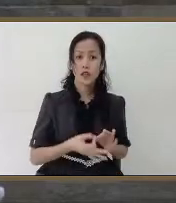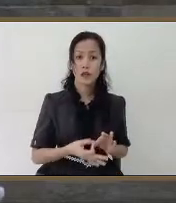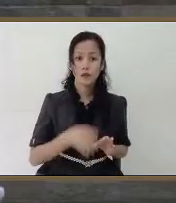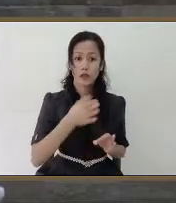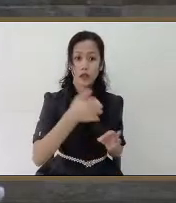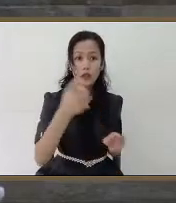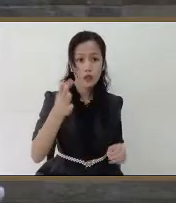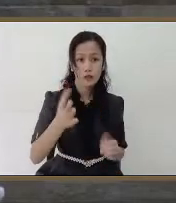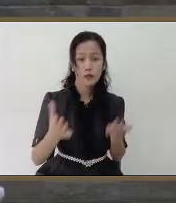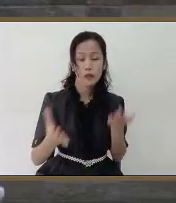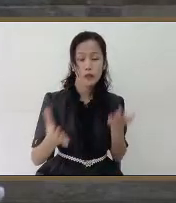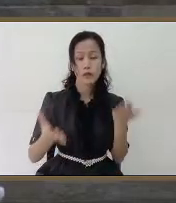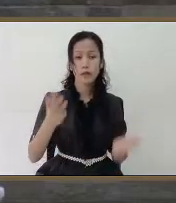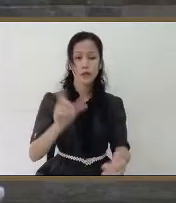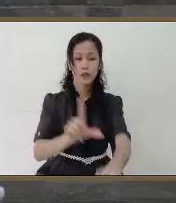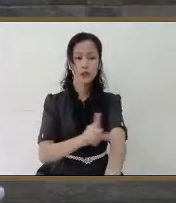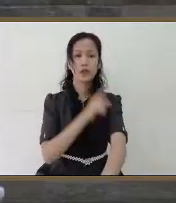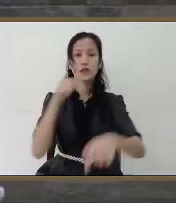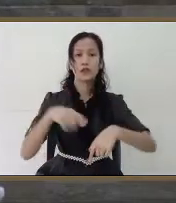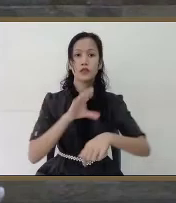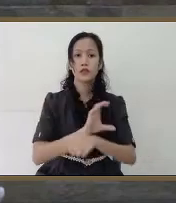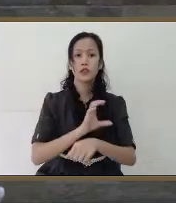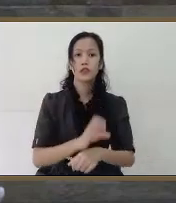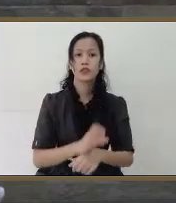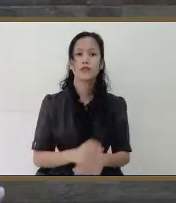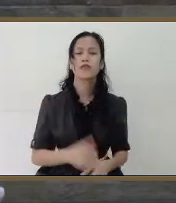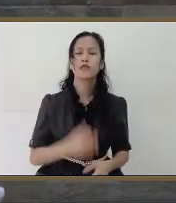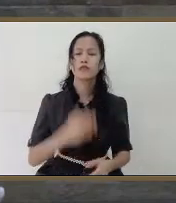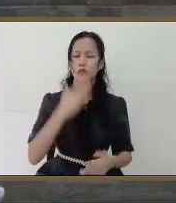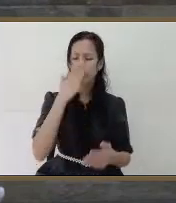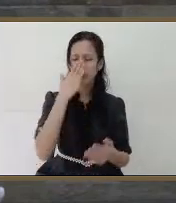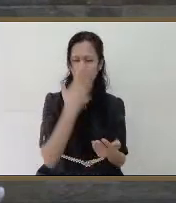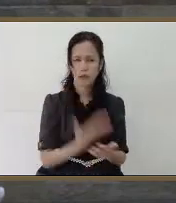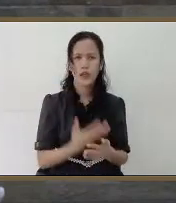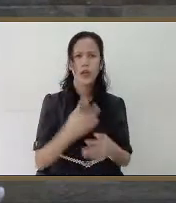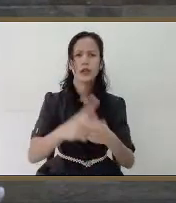ay magandang ma-restore sa atin itong mga bagay po na ito. All right, and